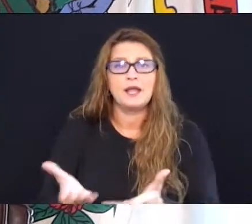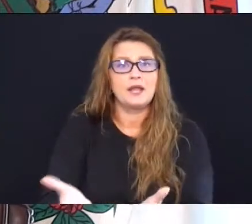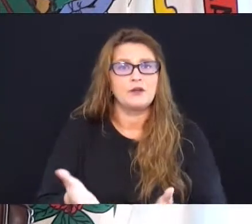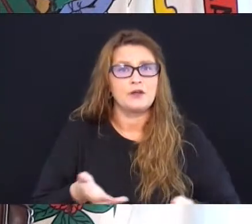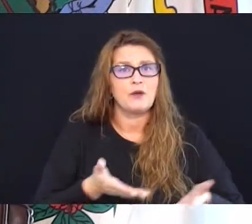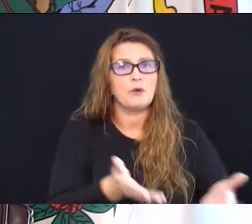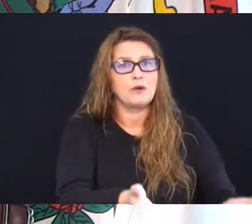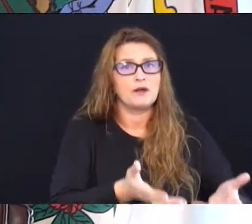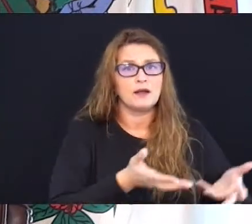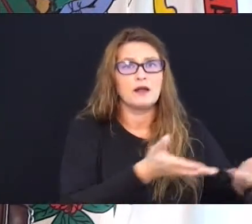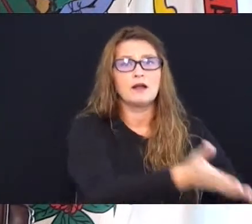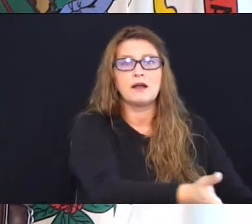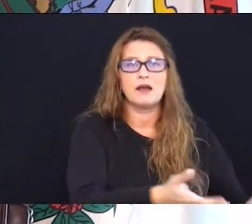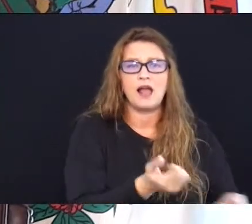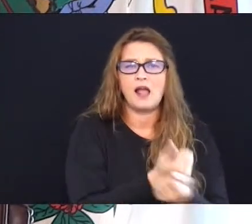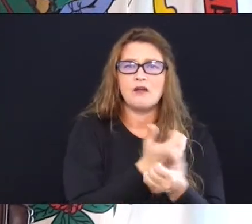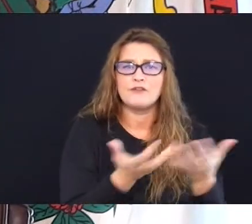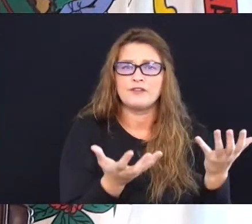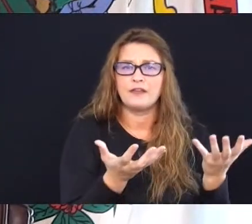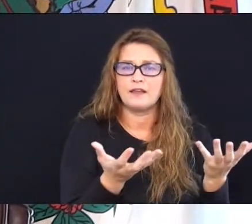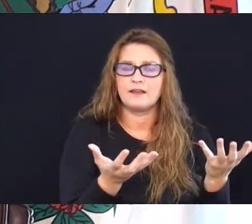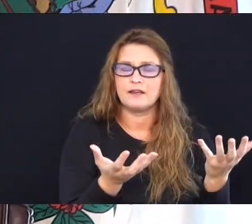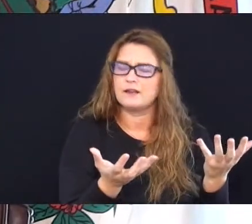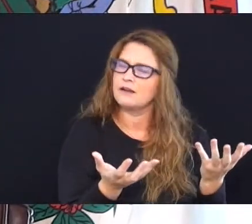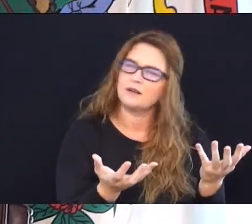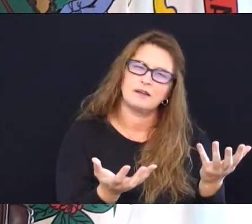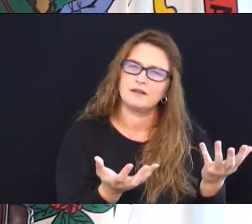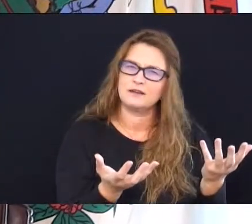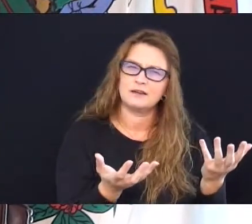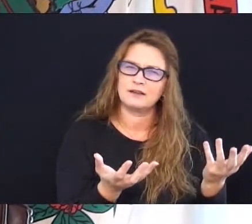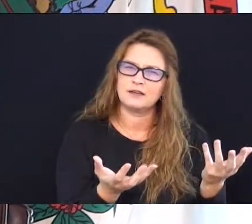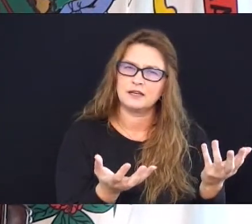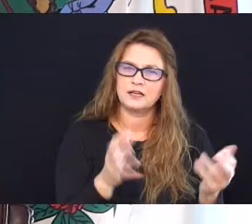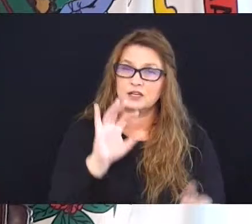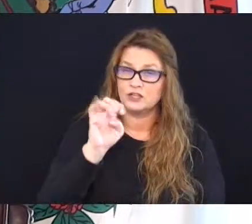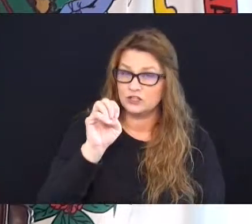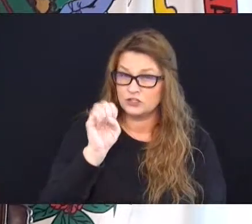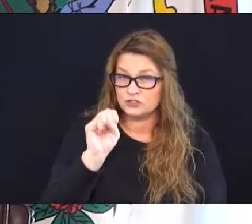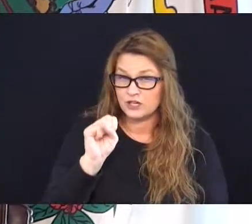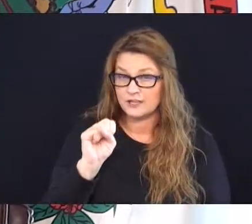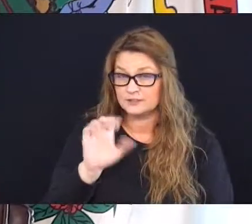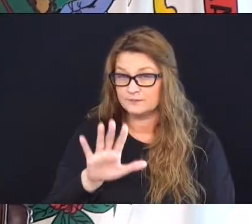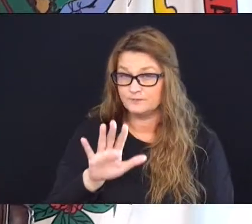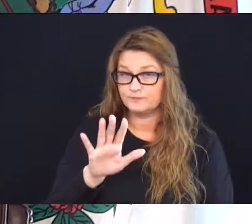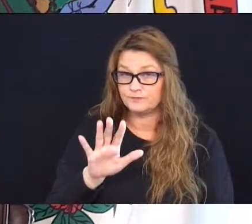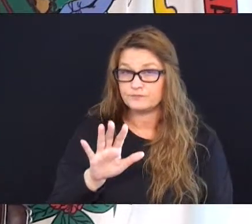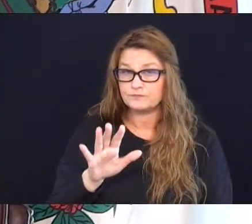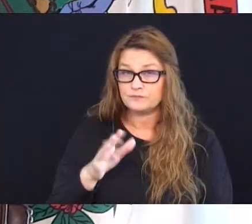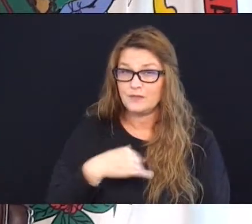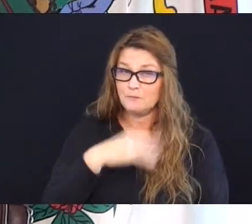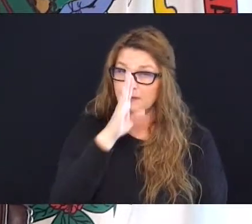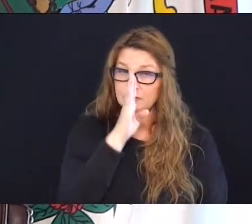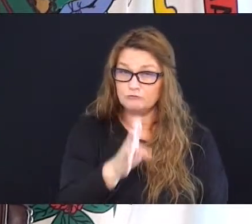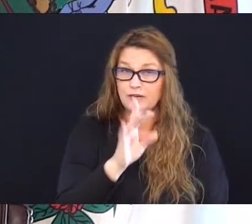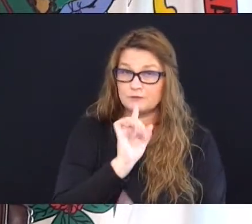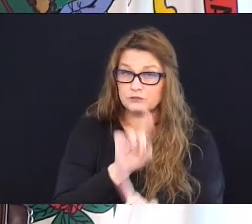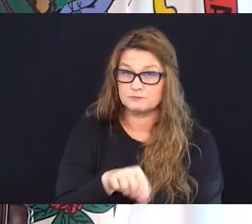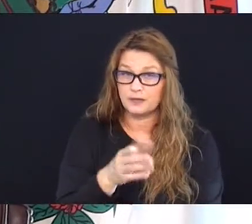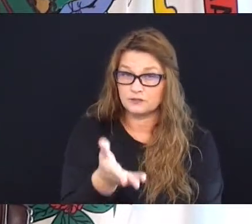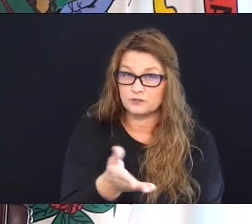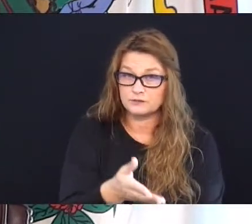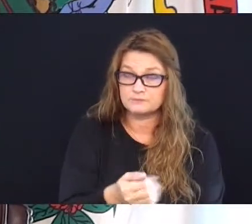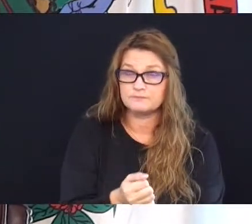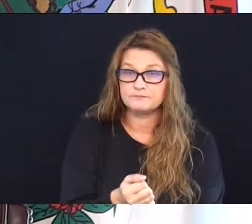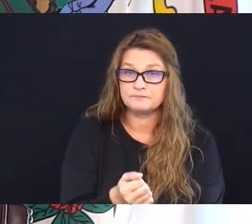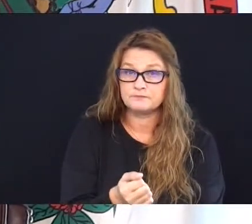more coal. Whatever we got to do. Now, Jess, I'll tell you just point blank as point blank could be.